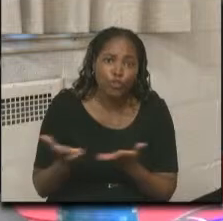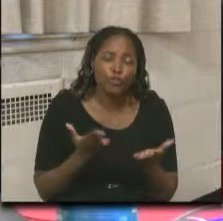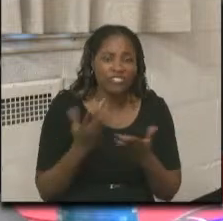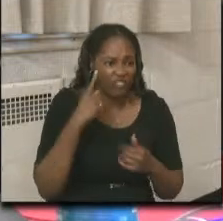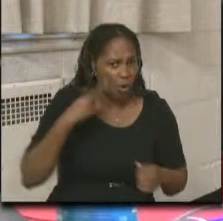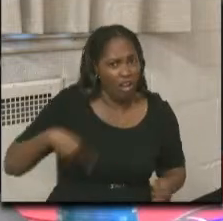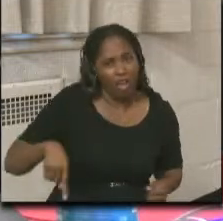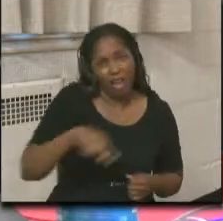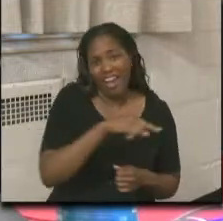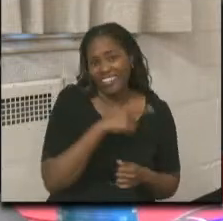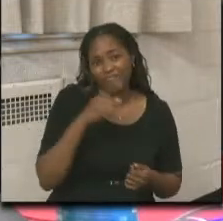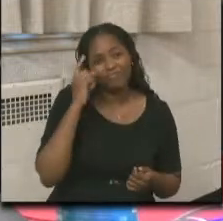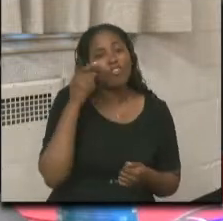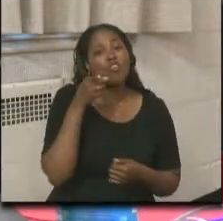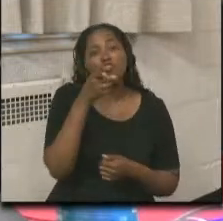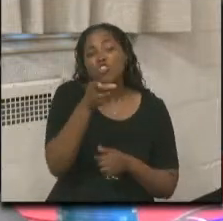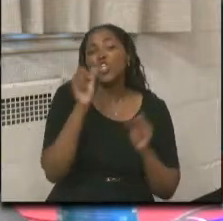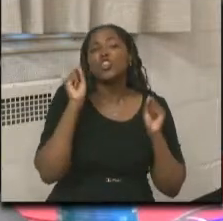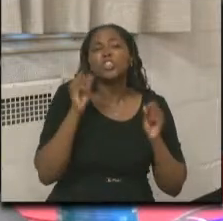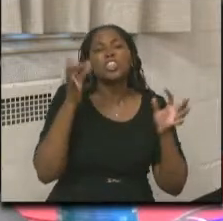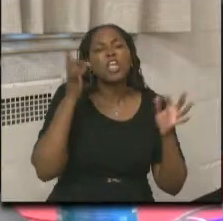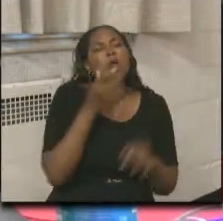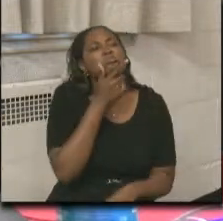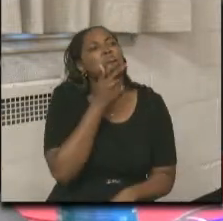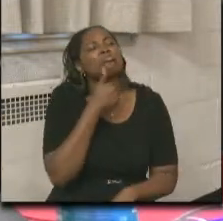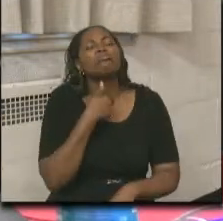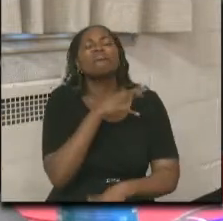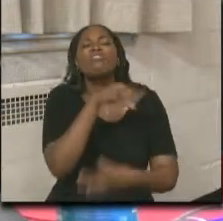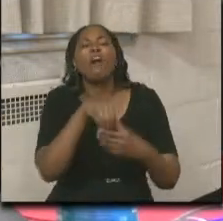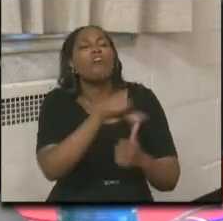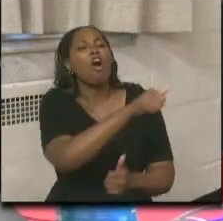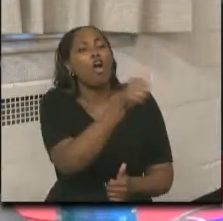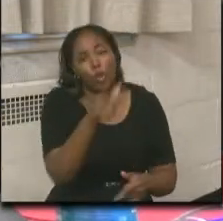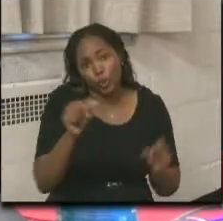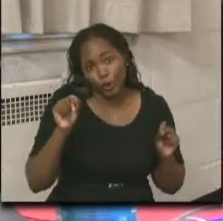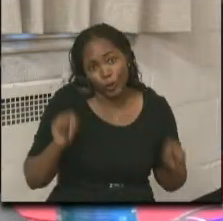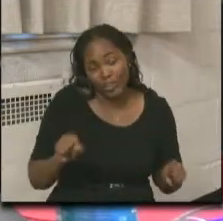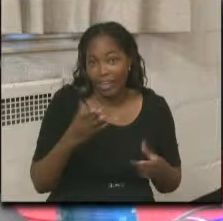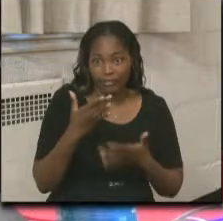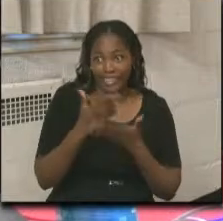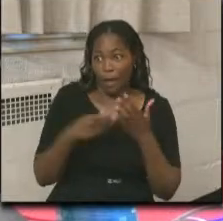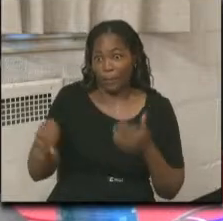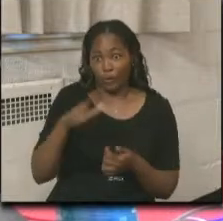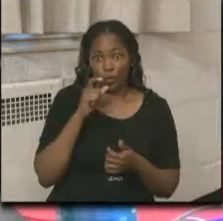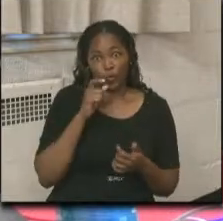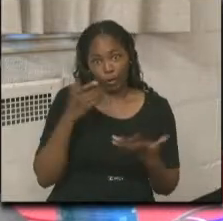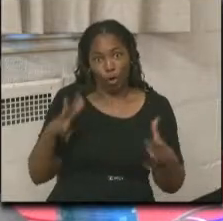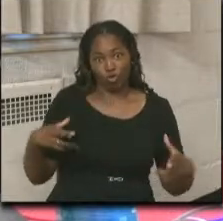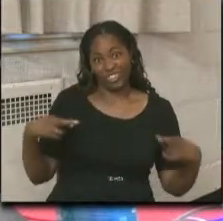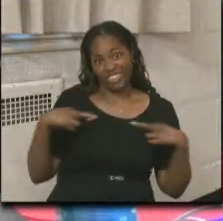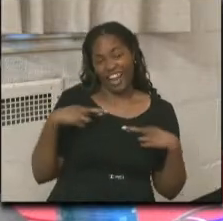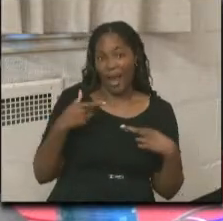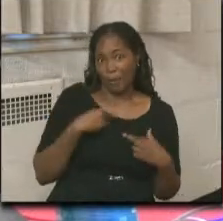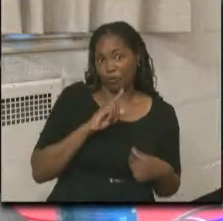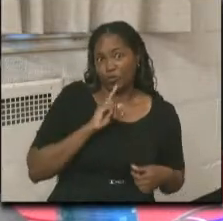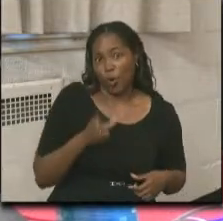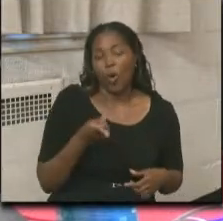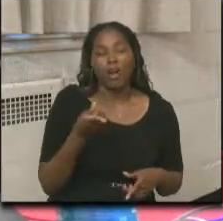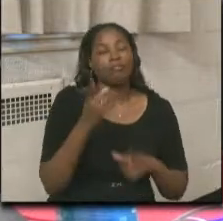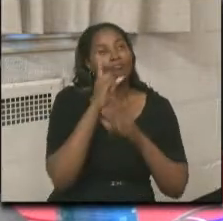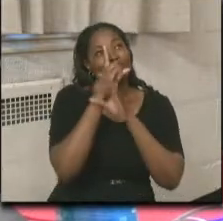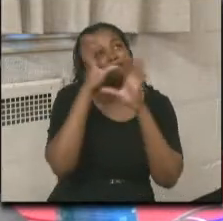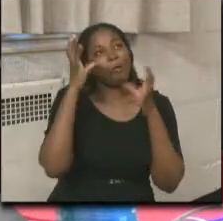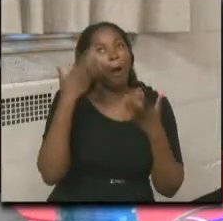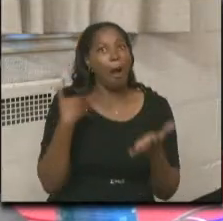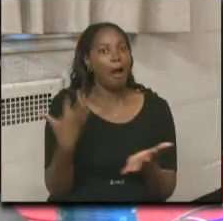because you could have chosen to do so many other things with your time, particularly for those who are retired. I can imagine that sitting at home watching your favorite show or whatever it